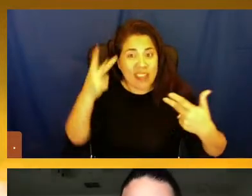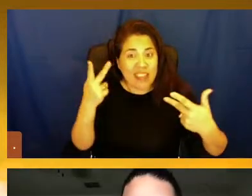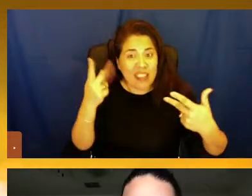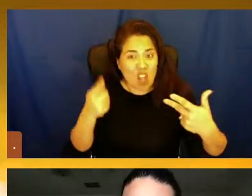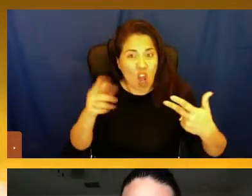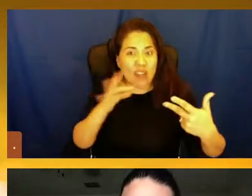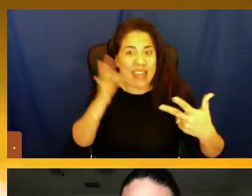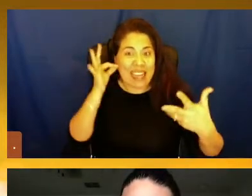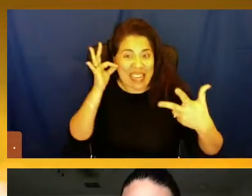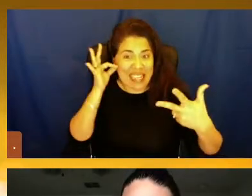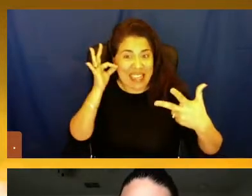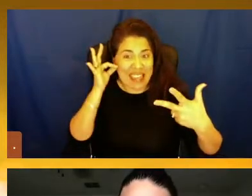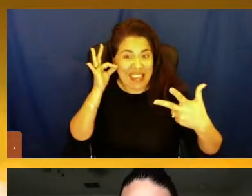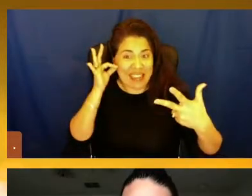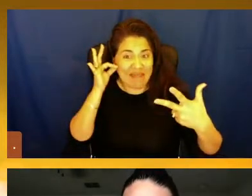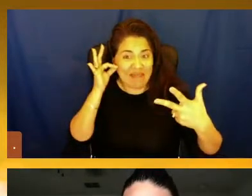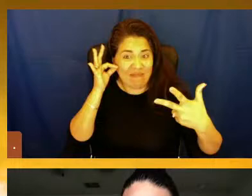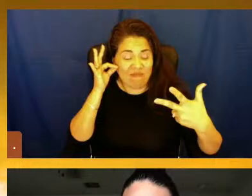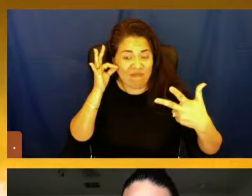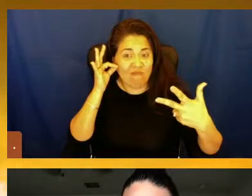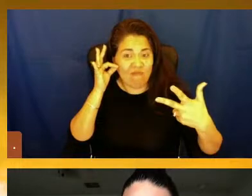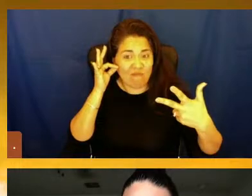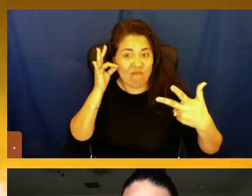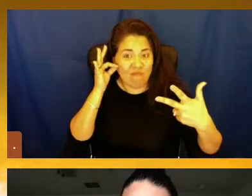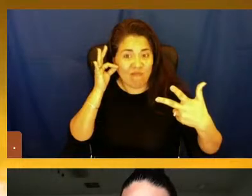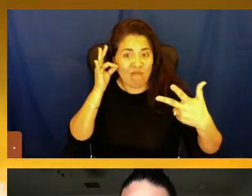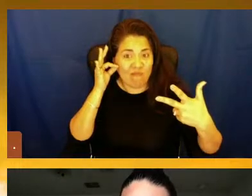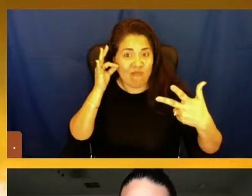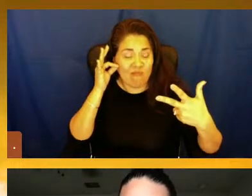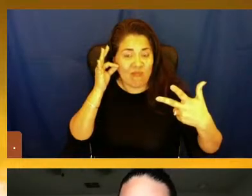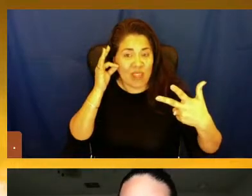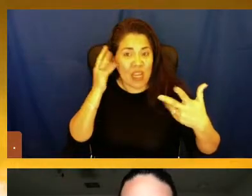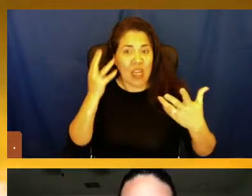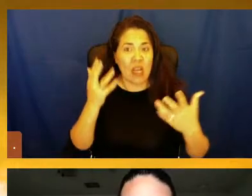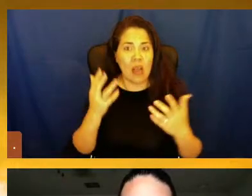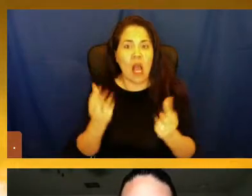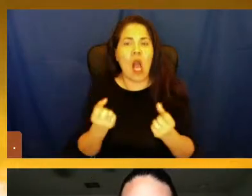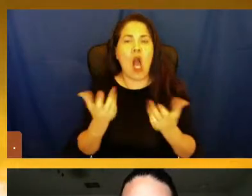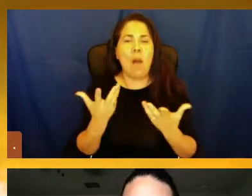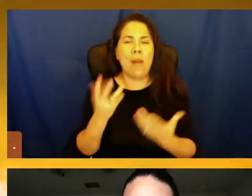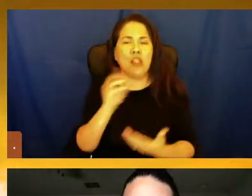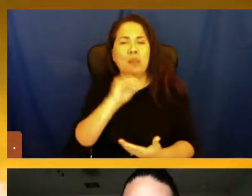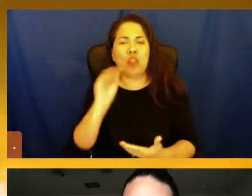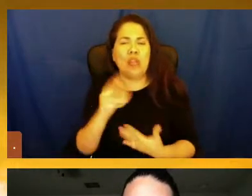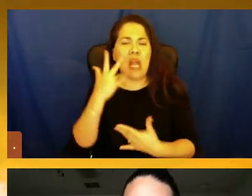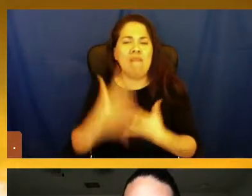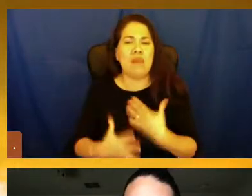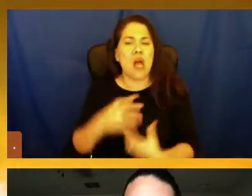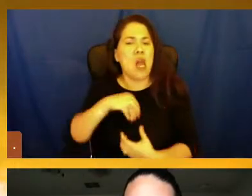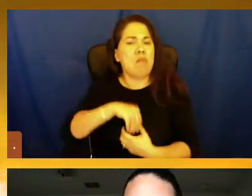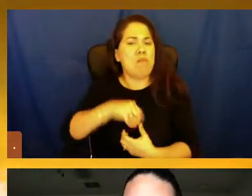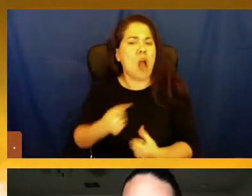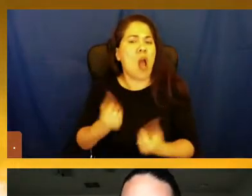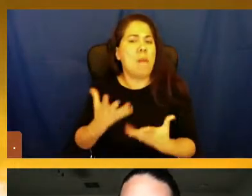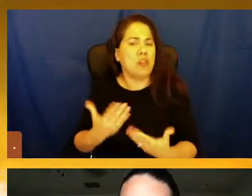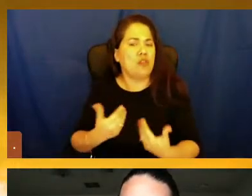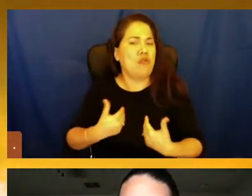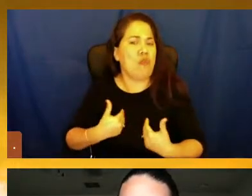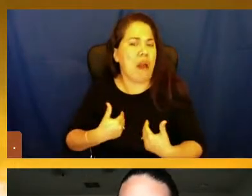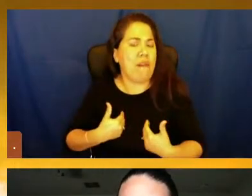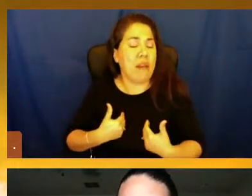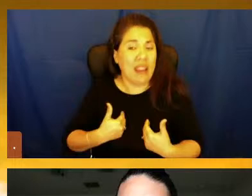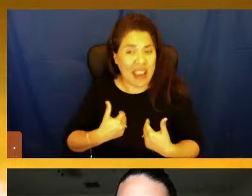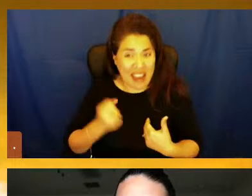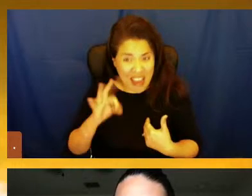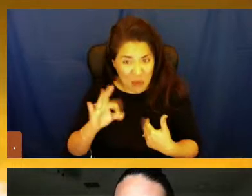Indians. Okay? The degree of Indian blood has, if we were to use that